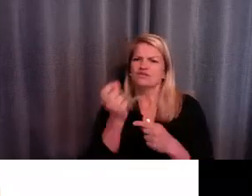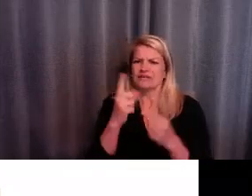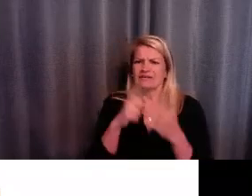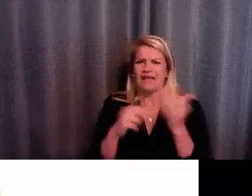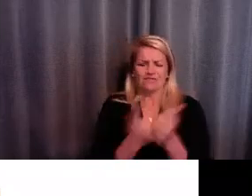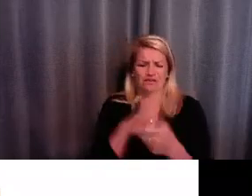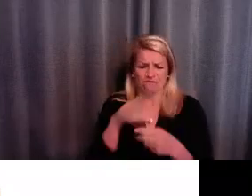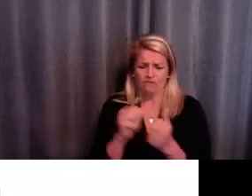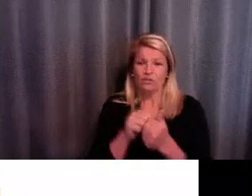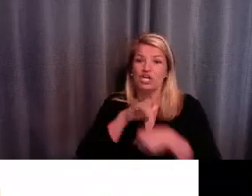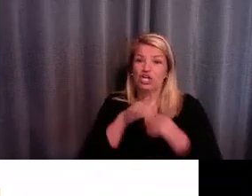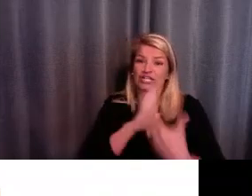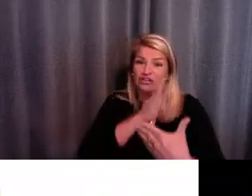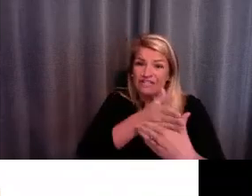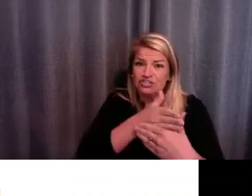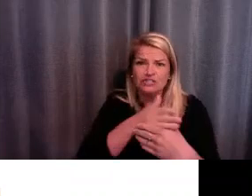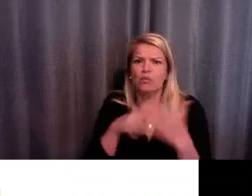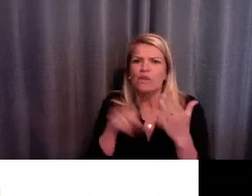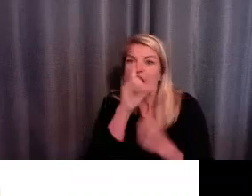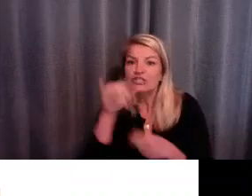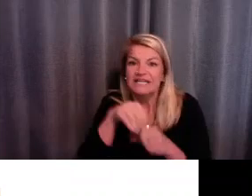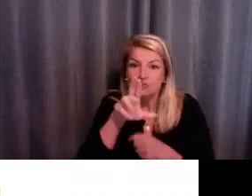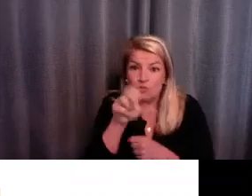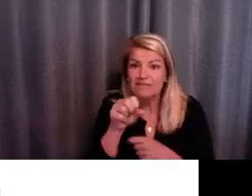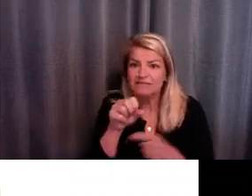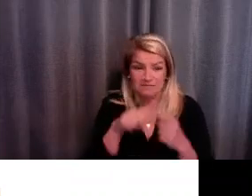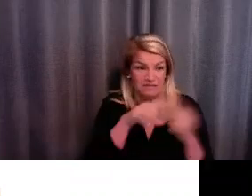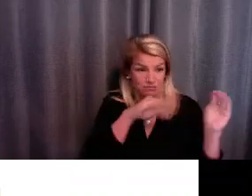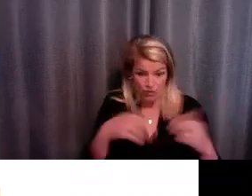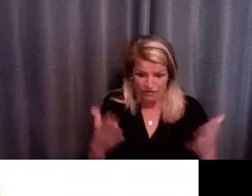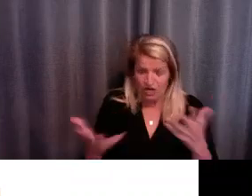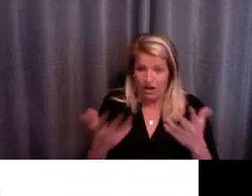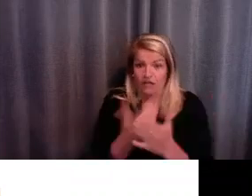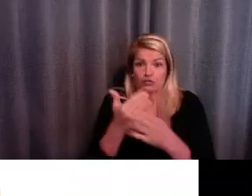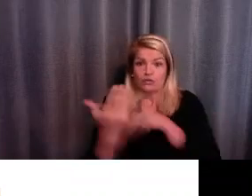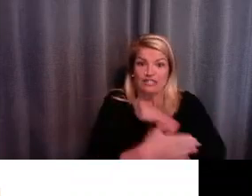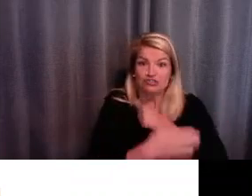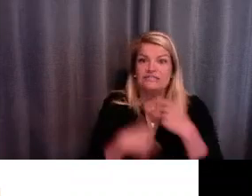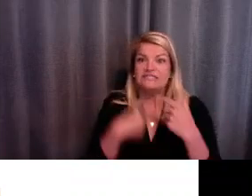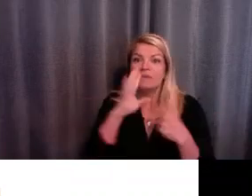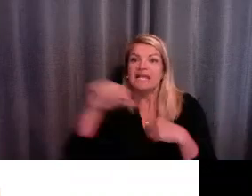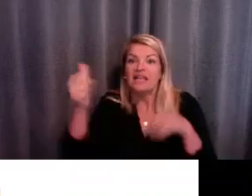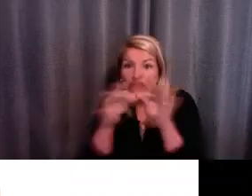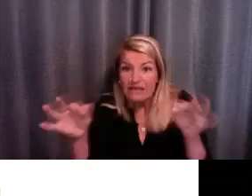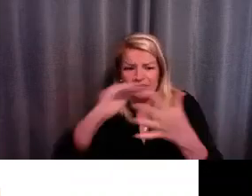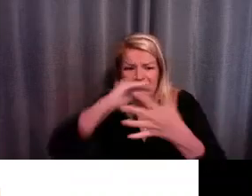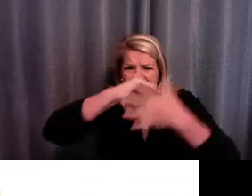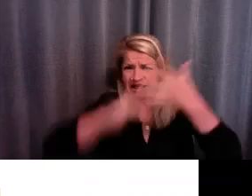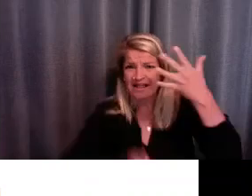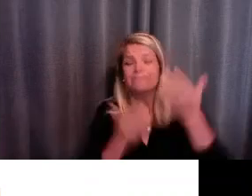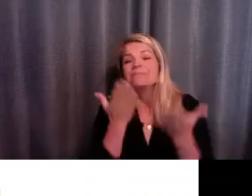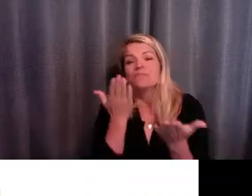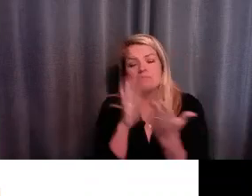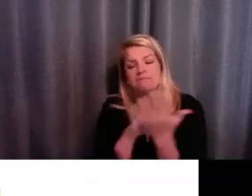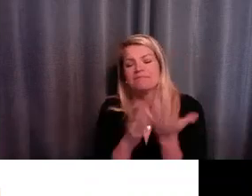special education system in the United States, in a new country, speaking a different language, all of those things may contribute